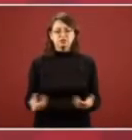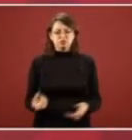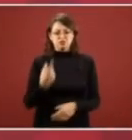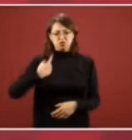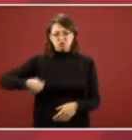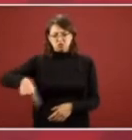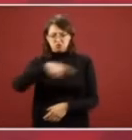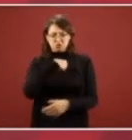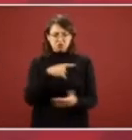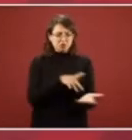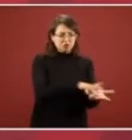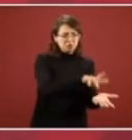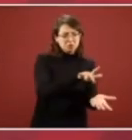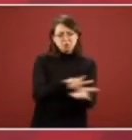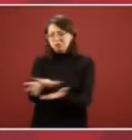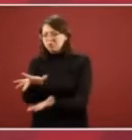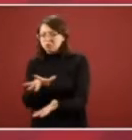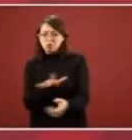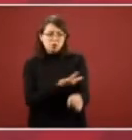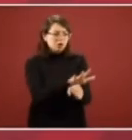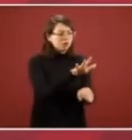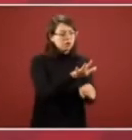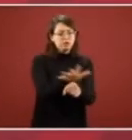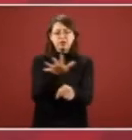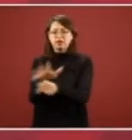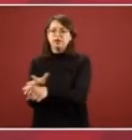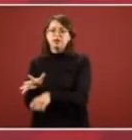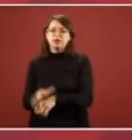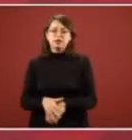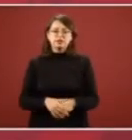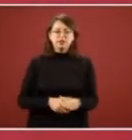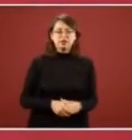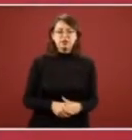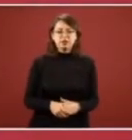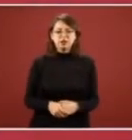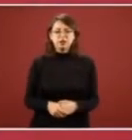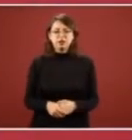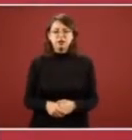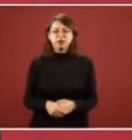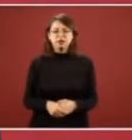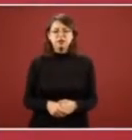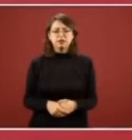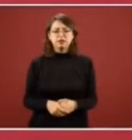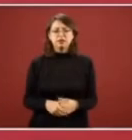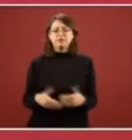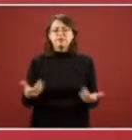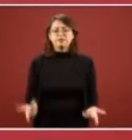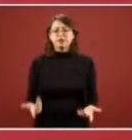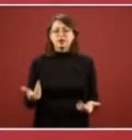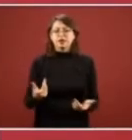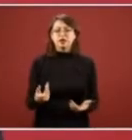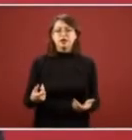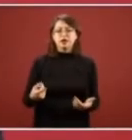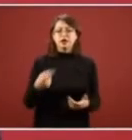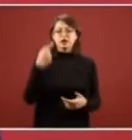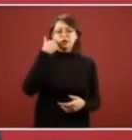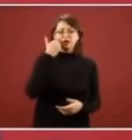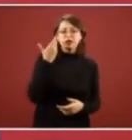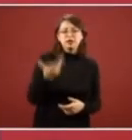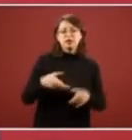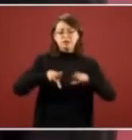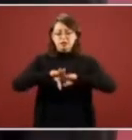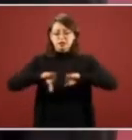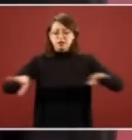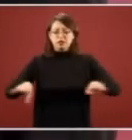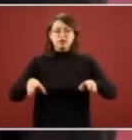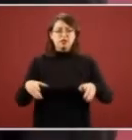partido, take party ni apoyar a ningún candidato, and support any candidates. Queremos que haya democracia. We want there to be y